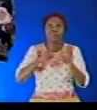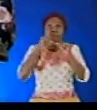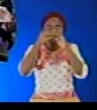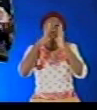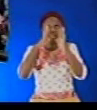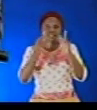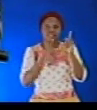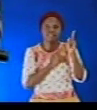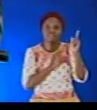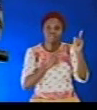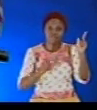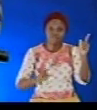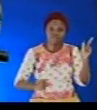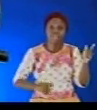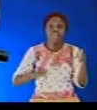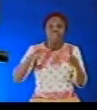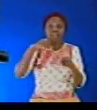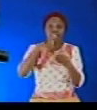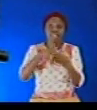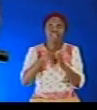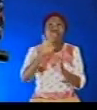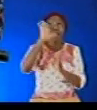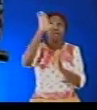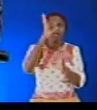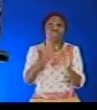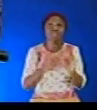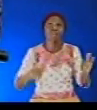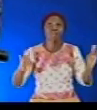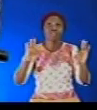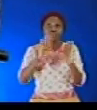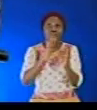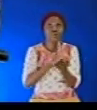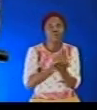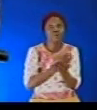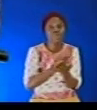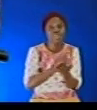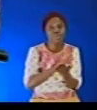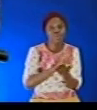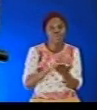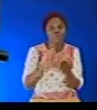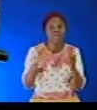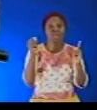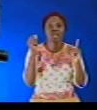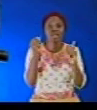blessed Lord, in Thy precious holy